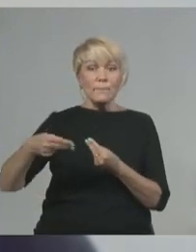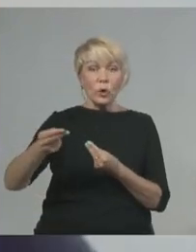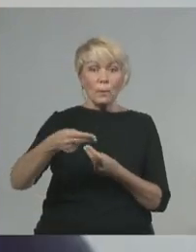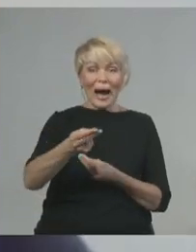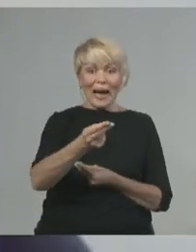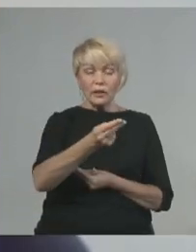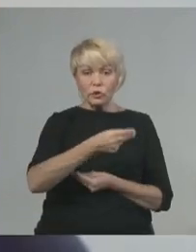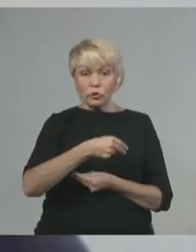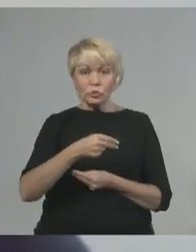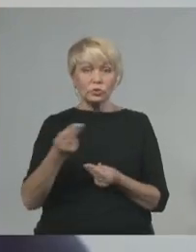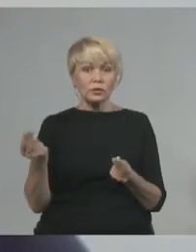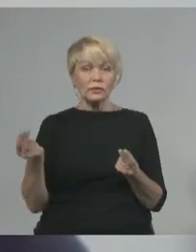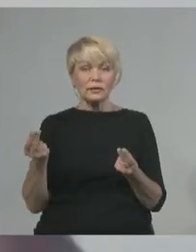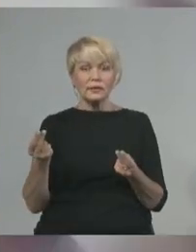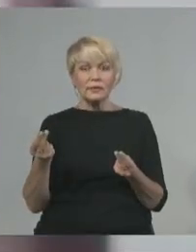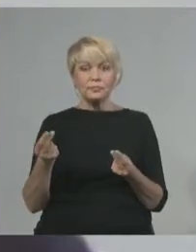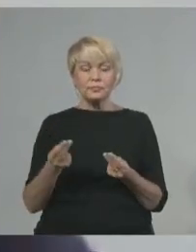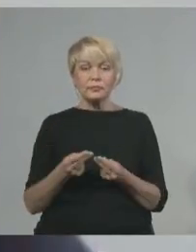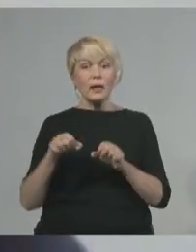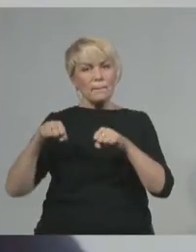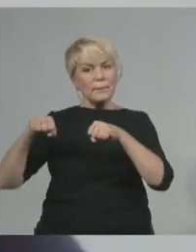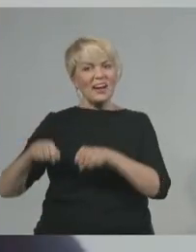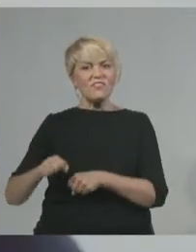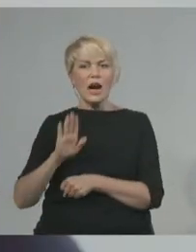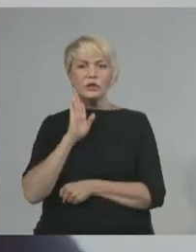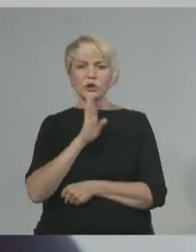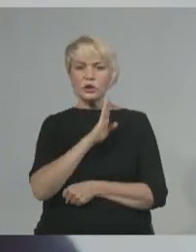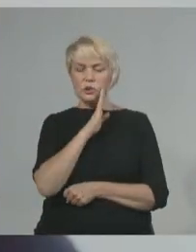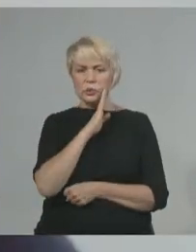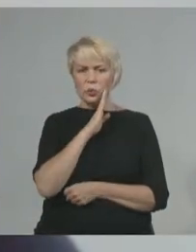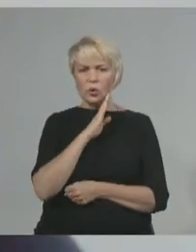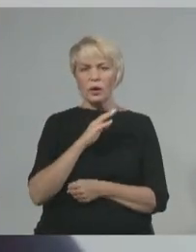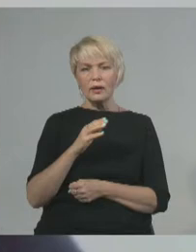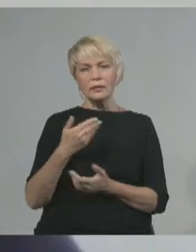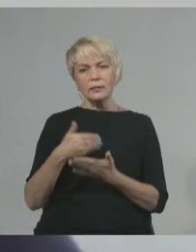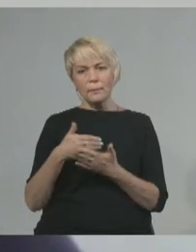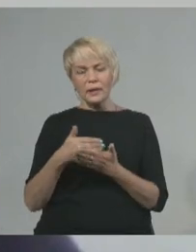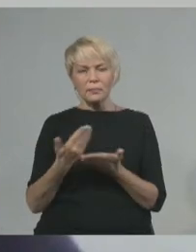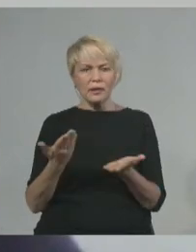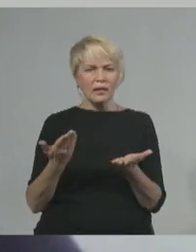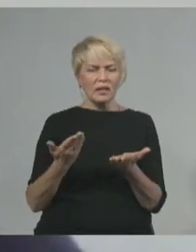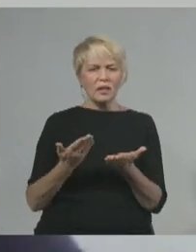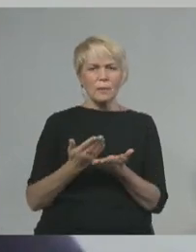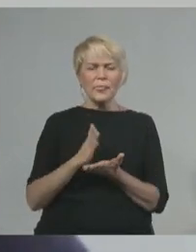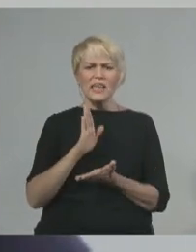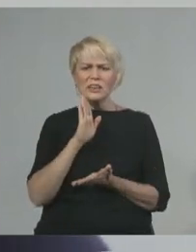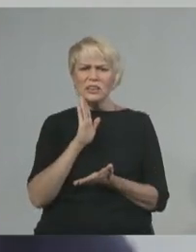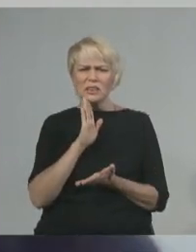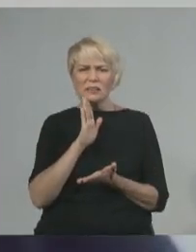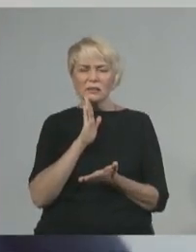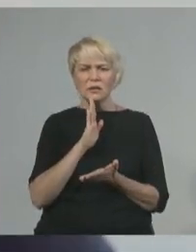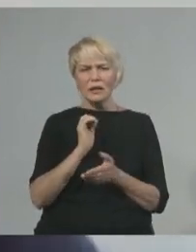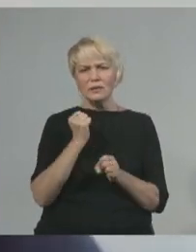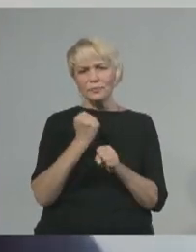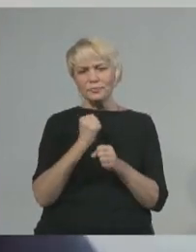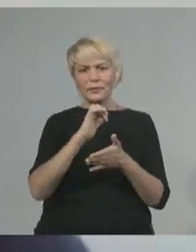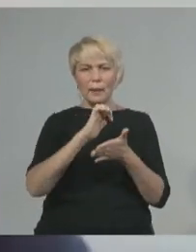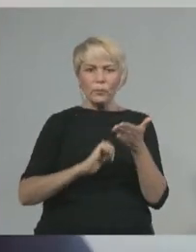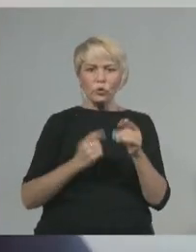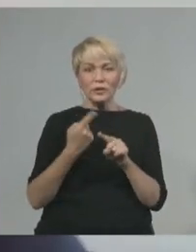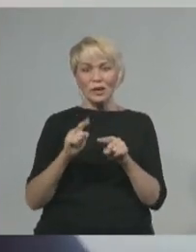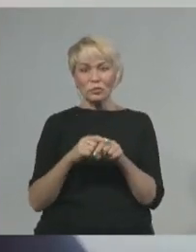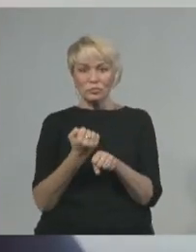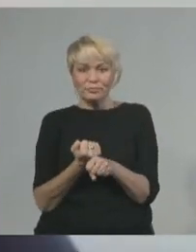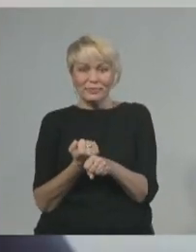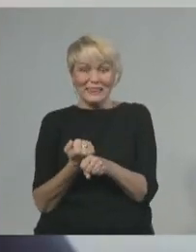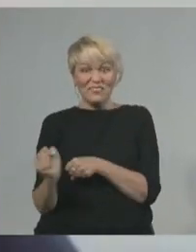were afraid and put them to come to to dialogue to have a conversation where where they can